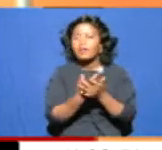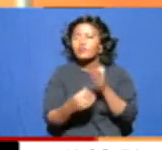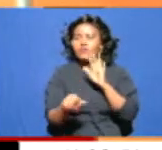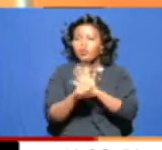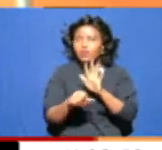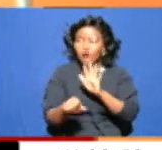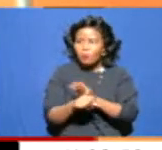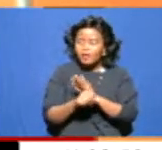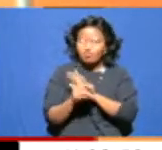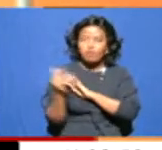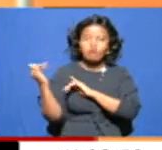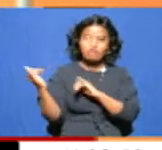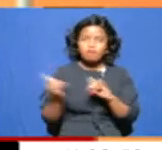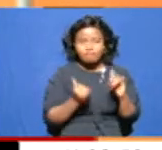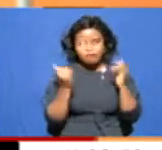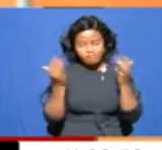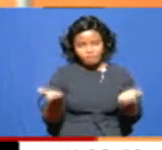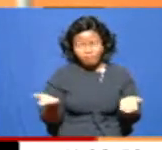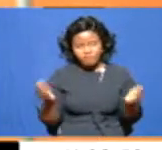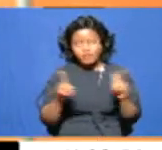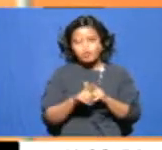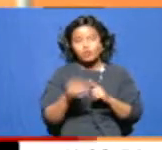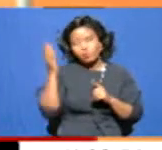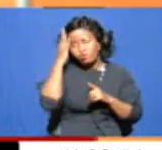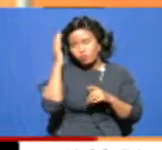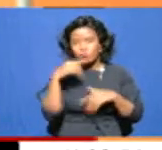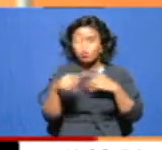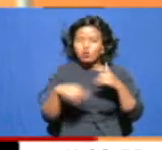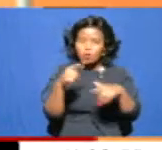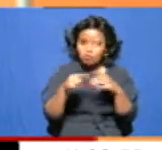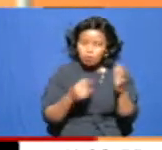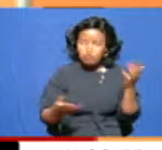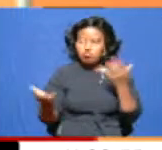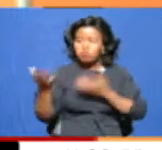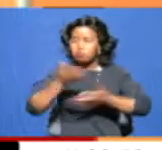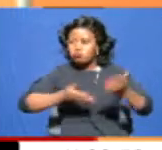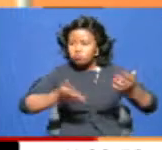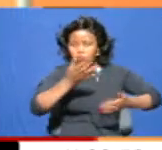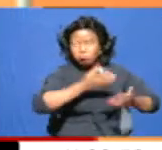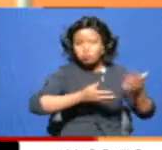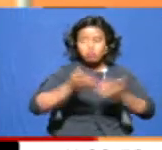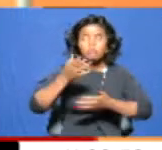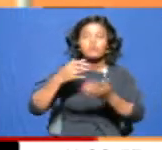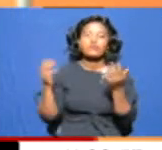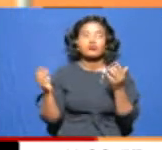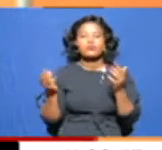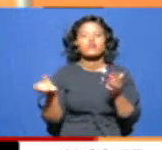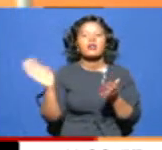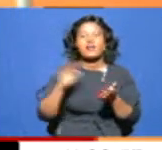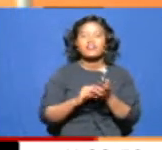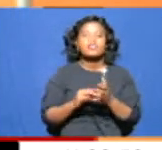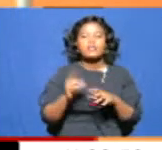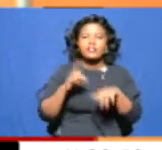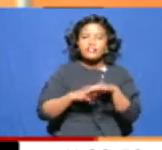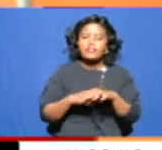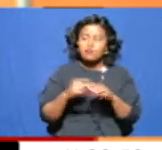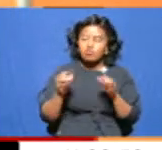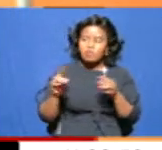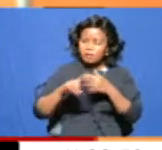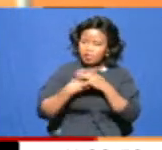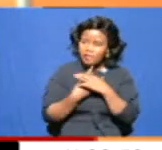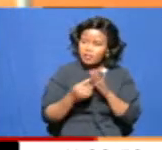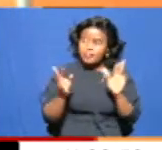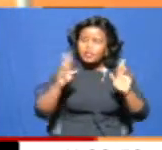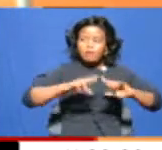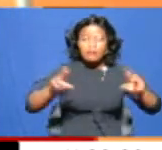time. And I'm sure we shall be engaging yourself and NOC once again as we embark on preparations for the